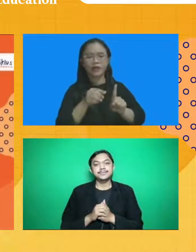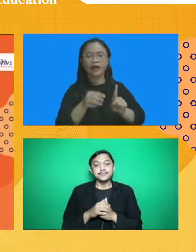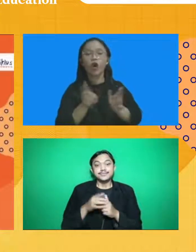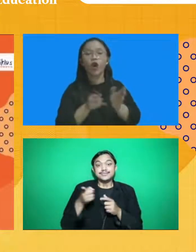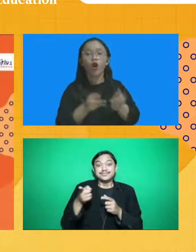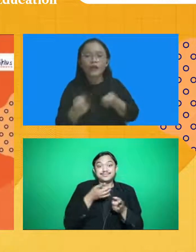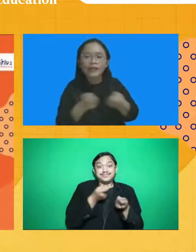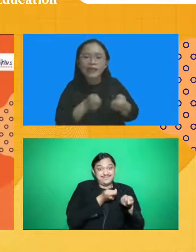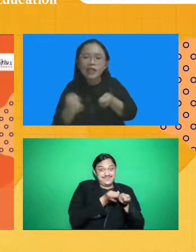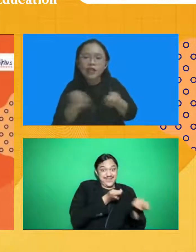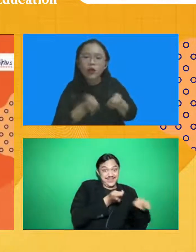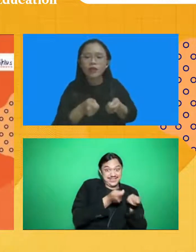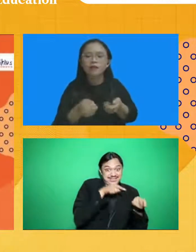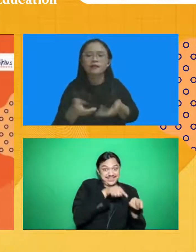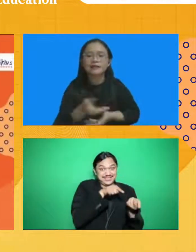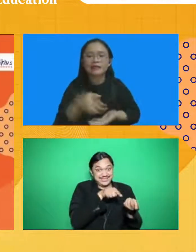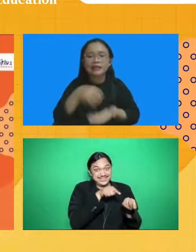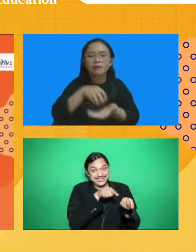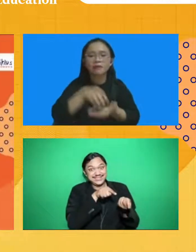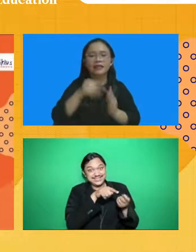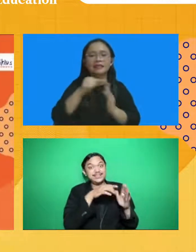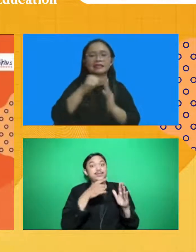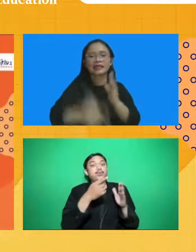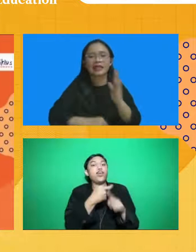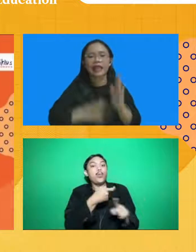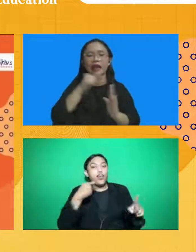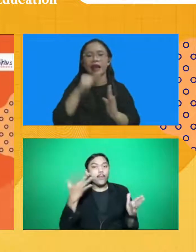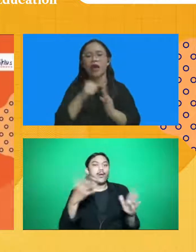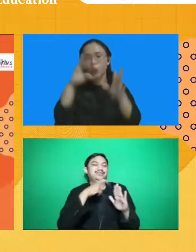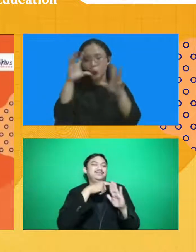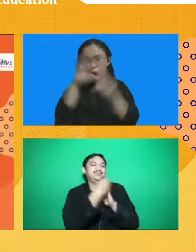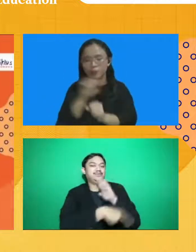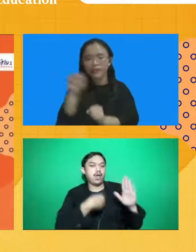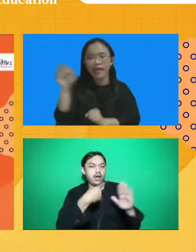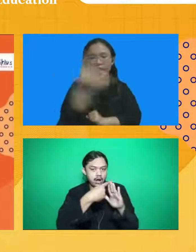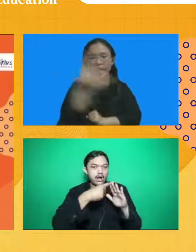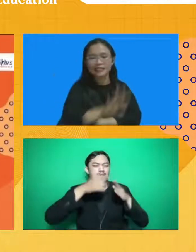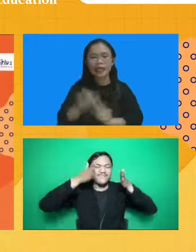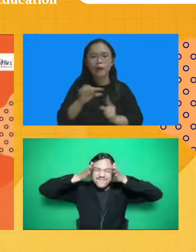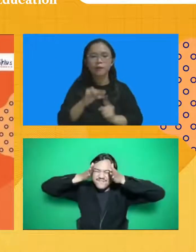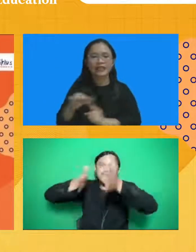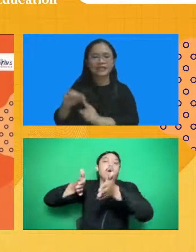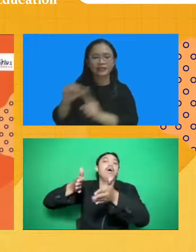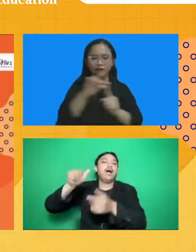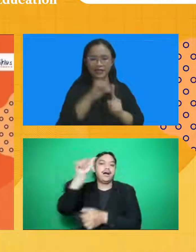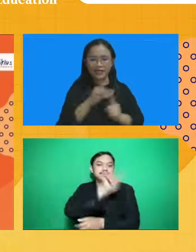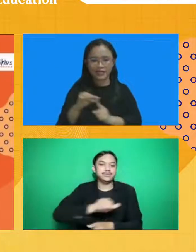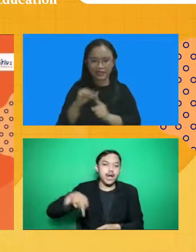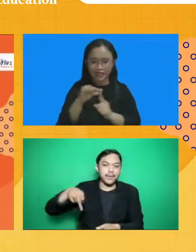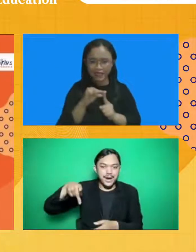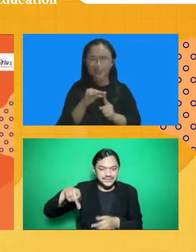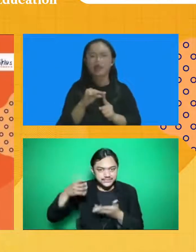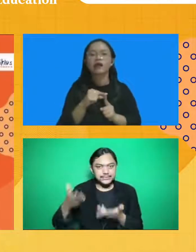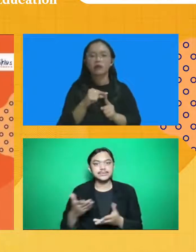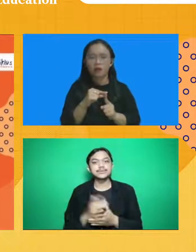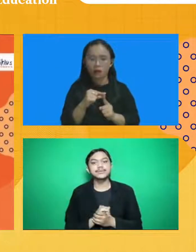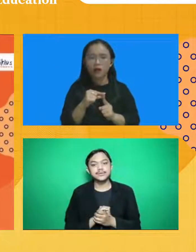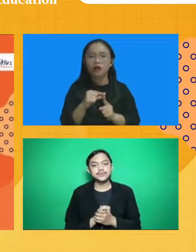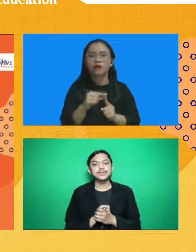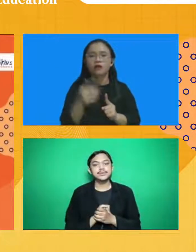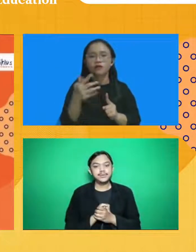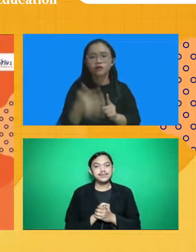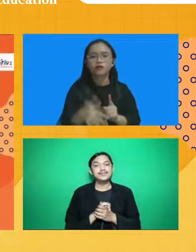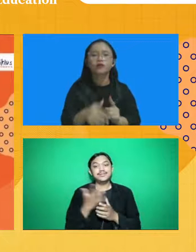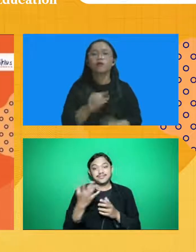Center. He awarded as a Commonwealth Youth Council candidate 2021, represent Mr. Gay World to